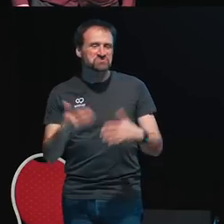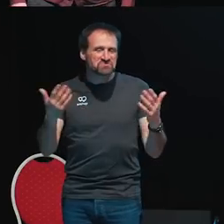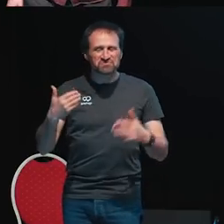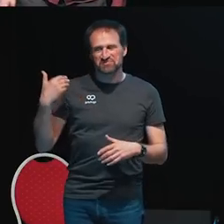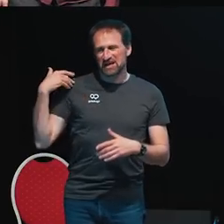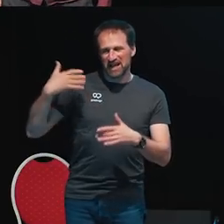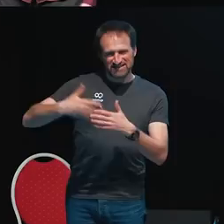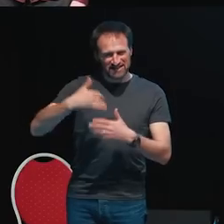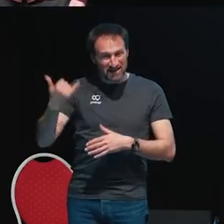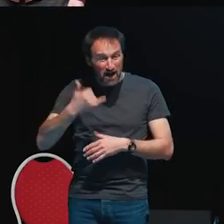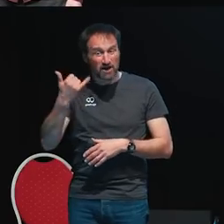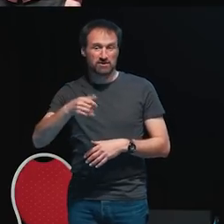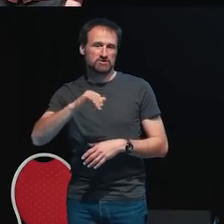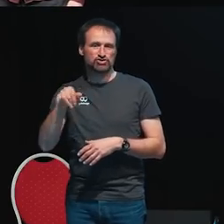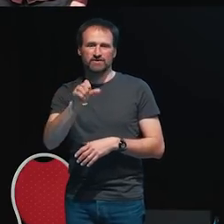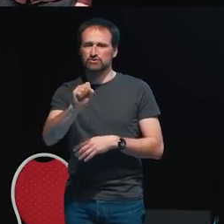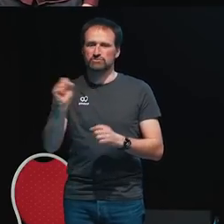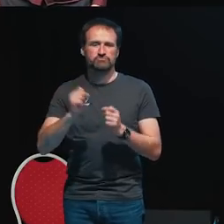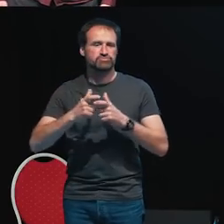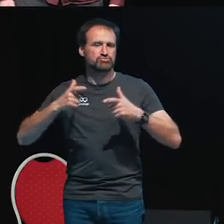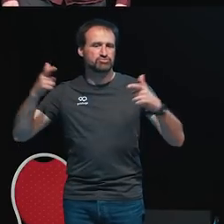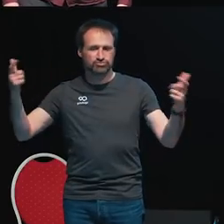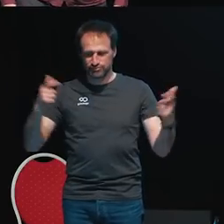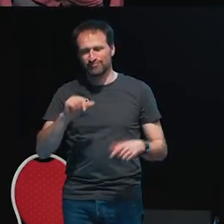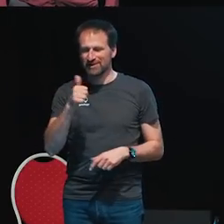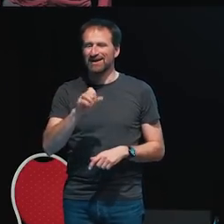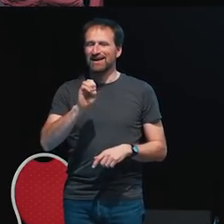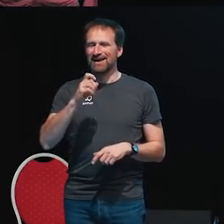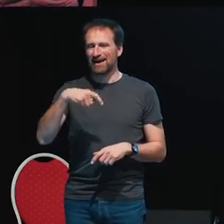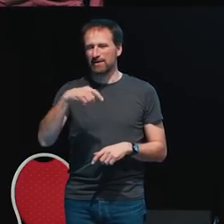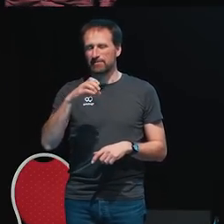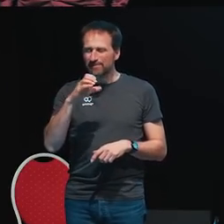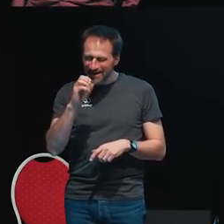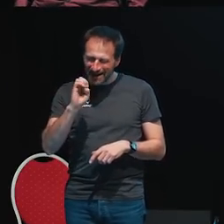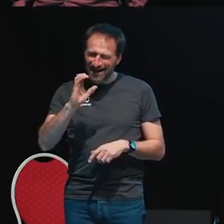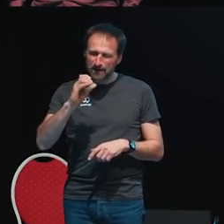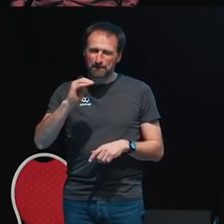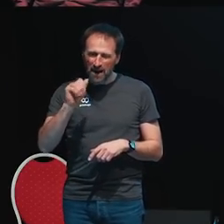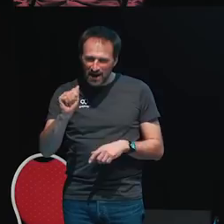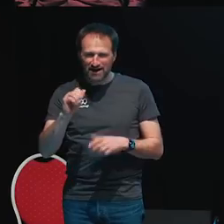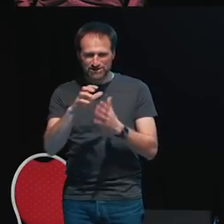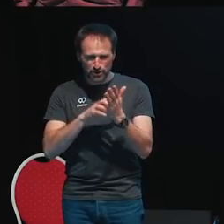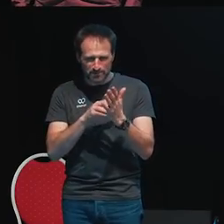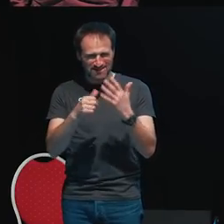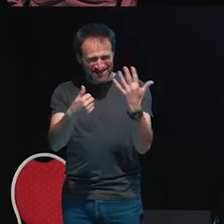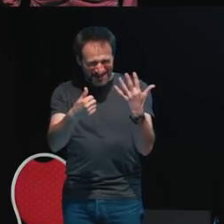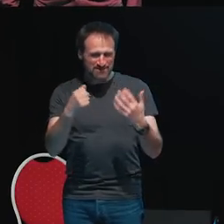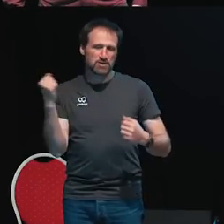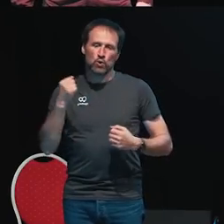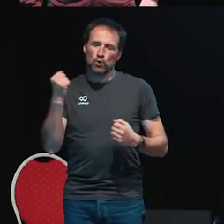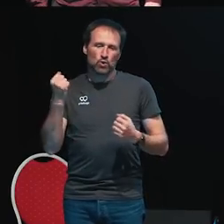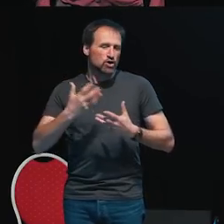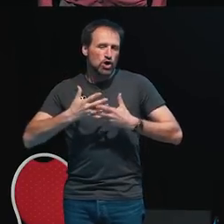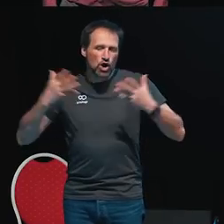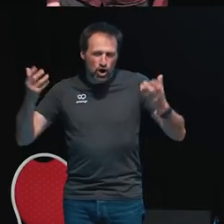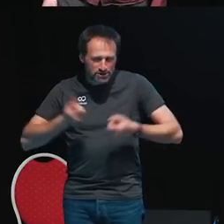JavaScript has grown considerably, especially ECMAScript 6 has been a huge release of ECMAScript. And now